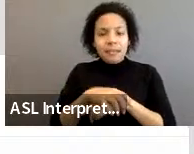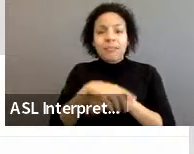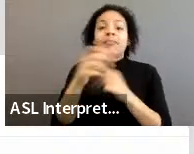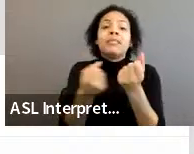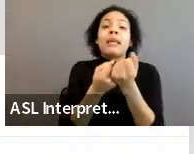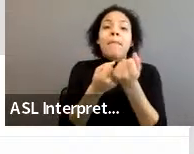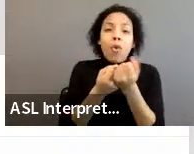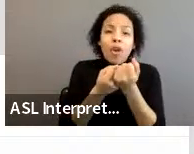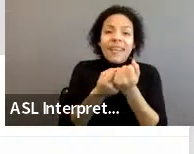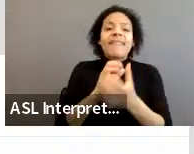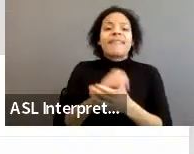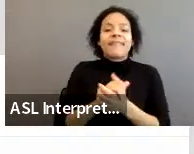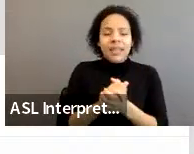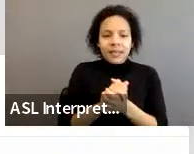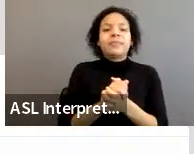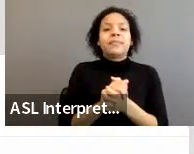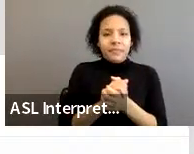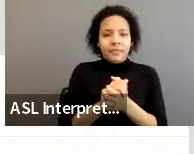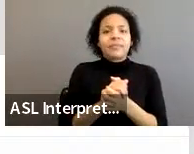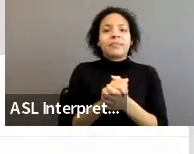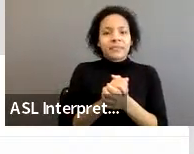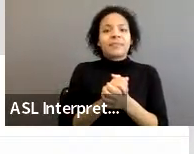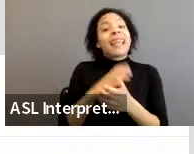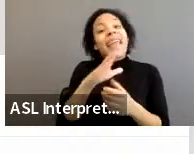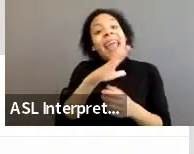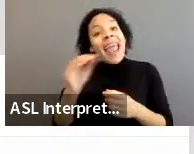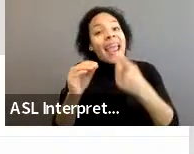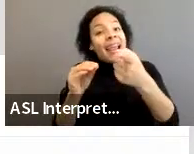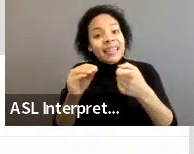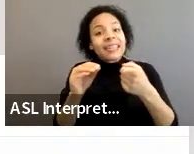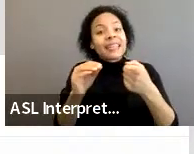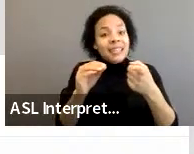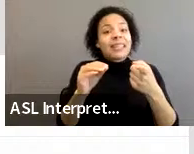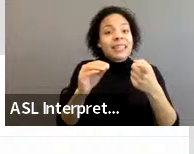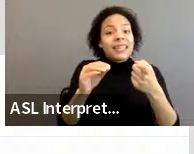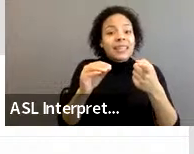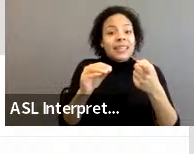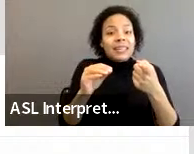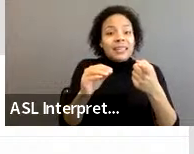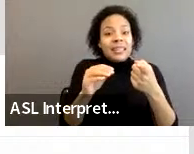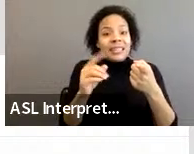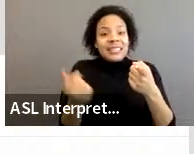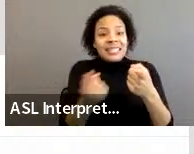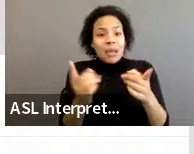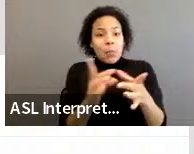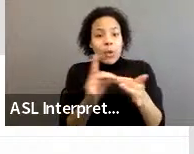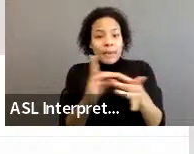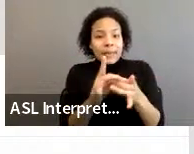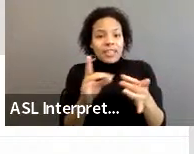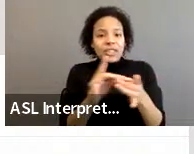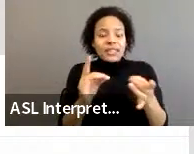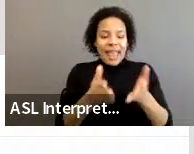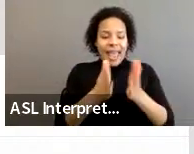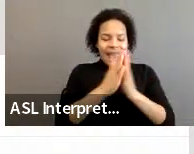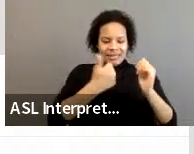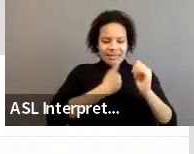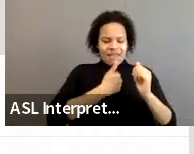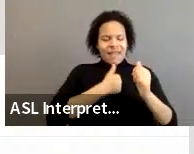supportive, and asking the question, how can I support? Thank you for bringing that to the table. We like that.